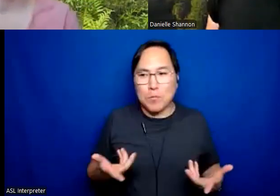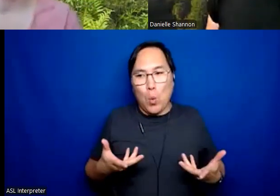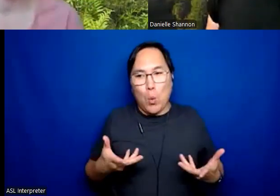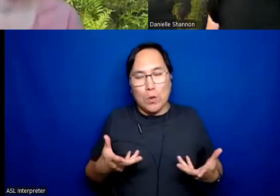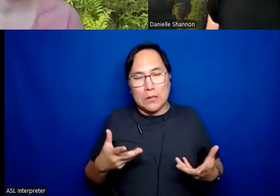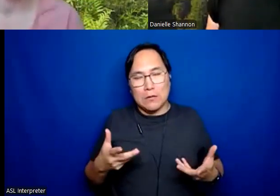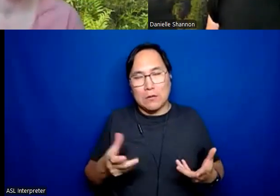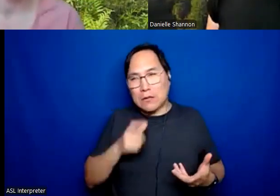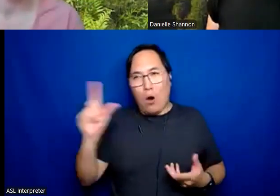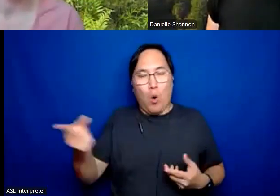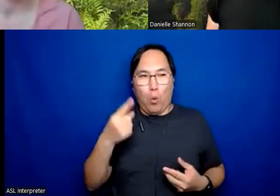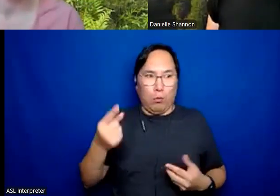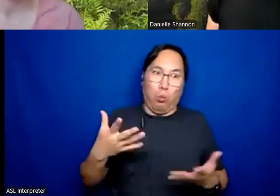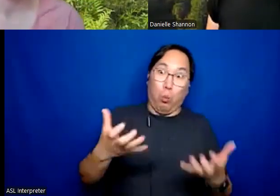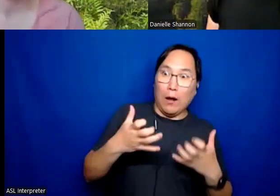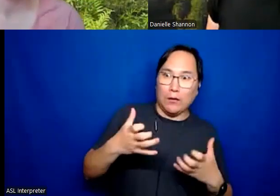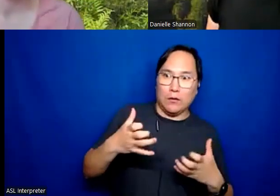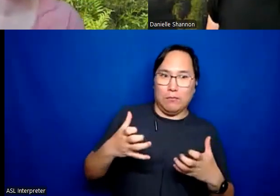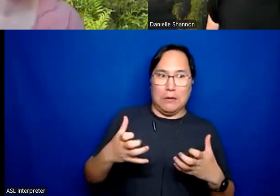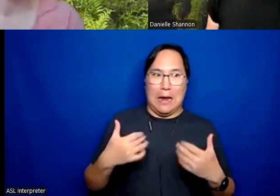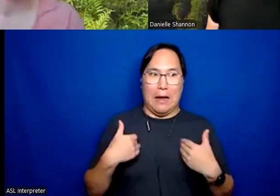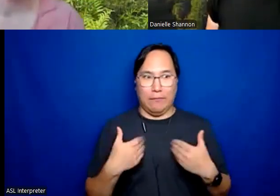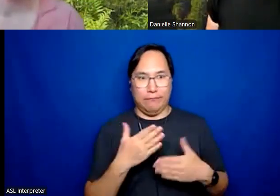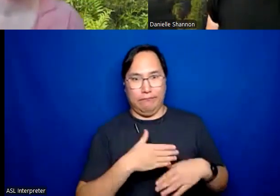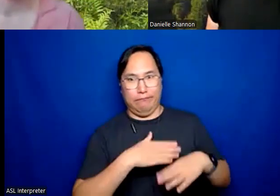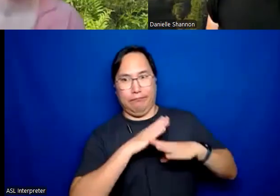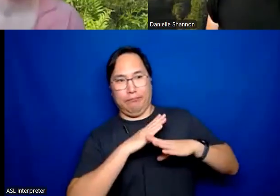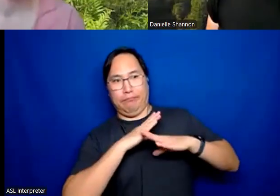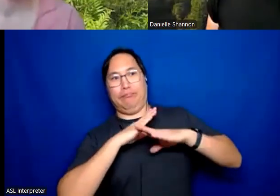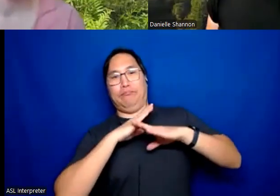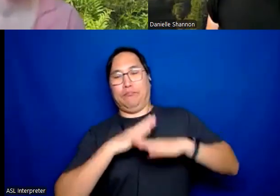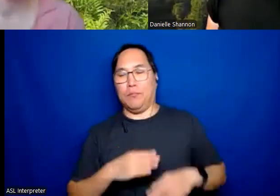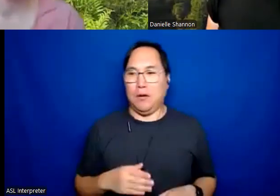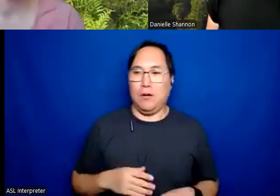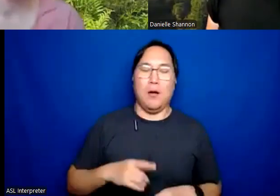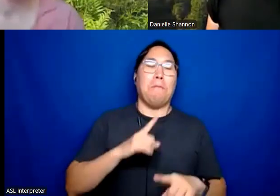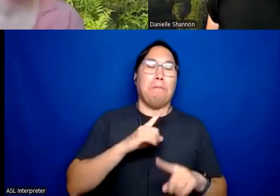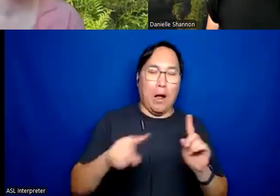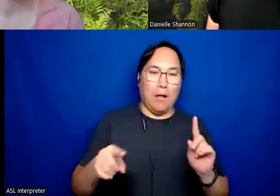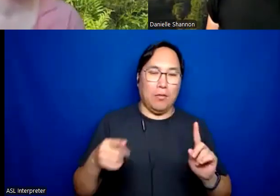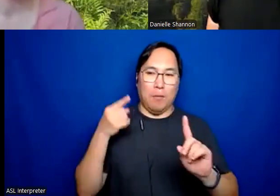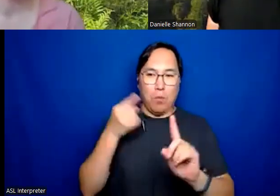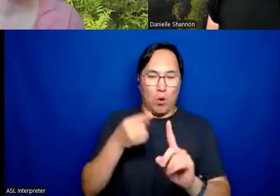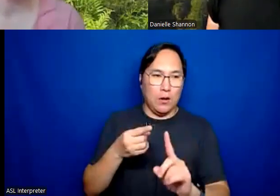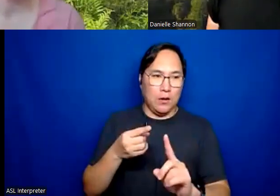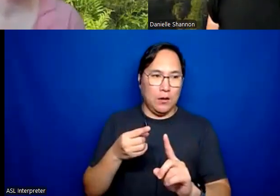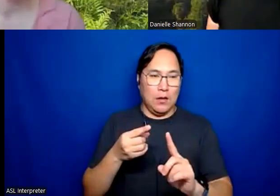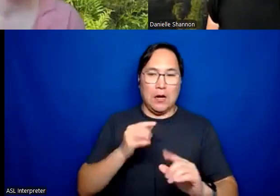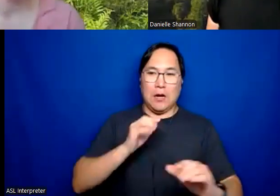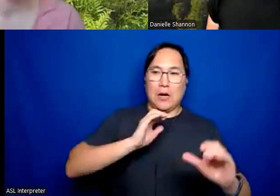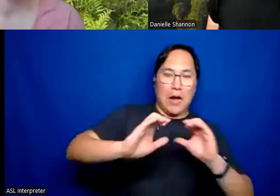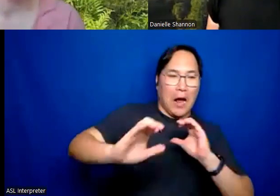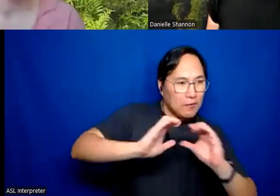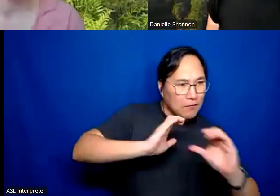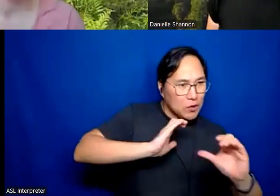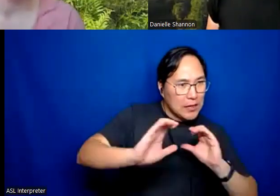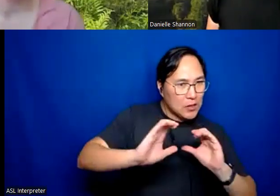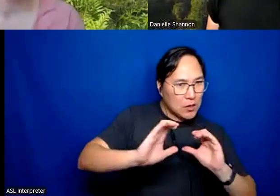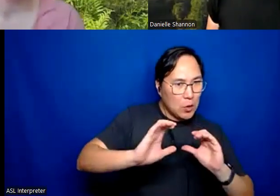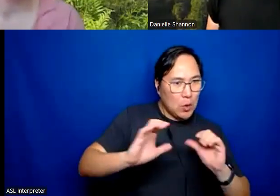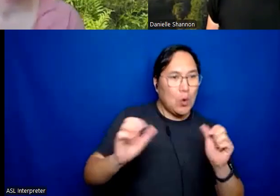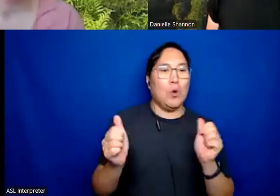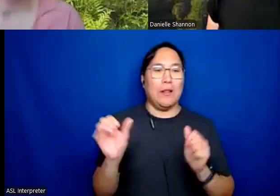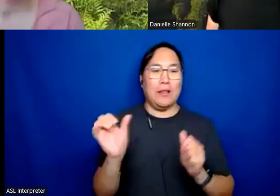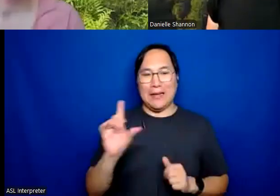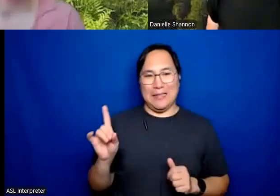so what I'm saying is that I think that powerful like communication in concert with, as you mentioned, Danielle,